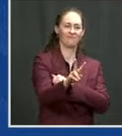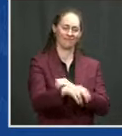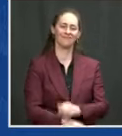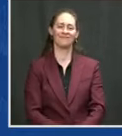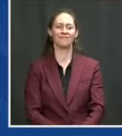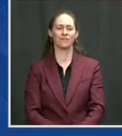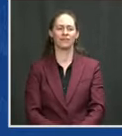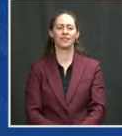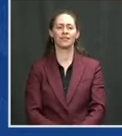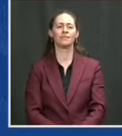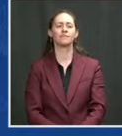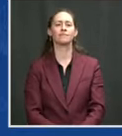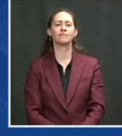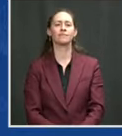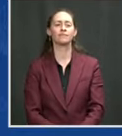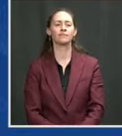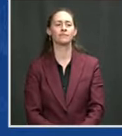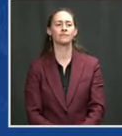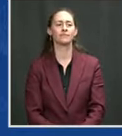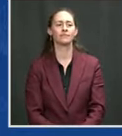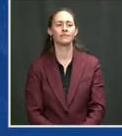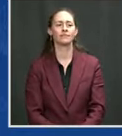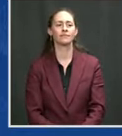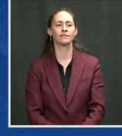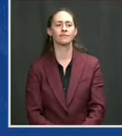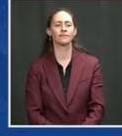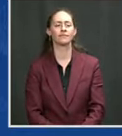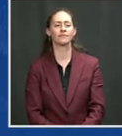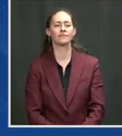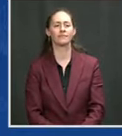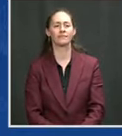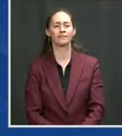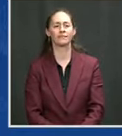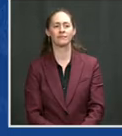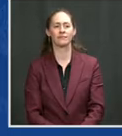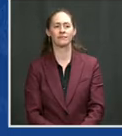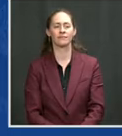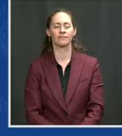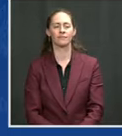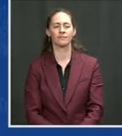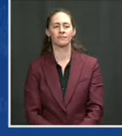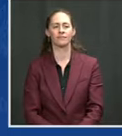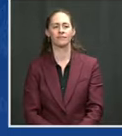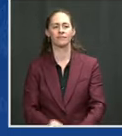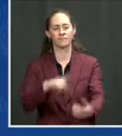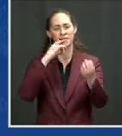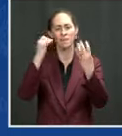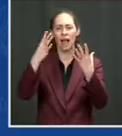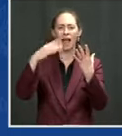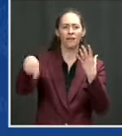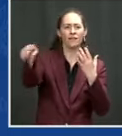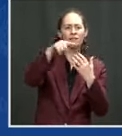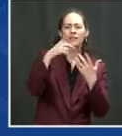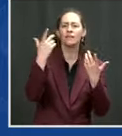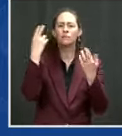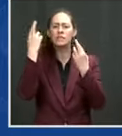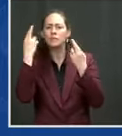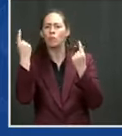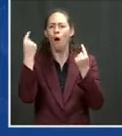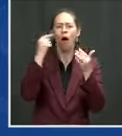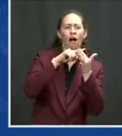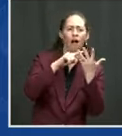get vaccinated so you're alive to vote against me in the next election. I don't care. I just want to get it done. And I think this idea of